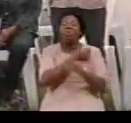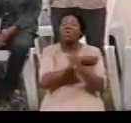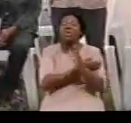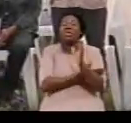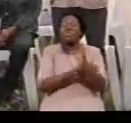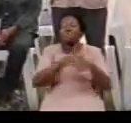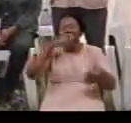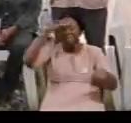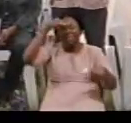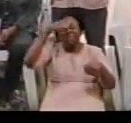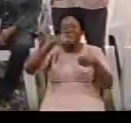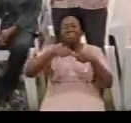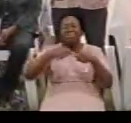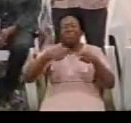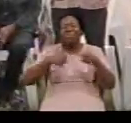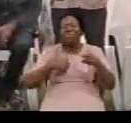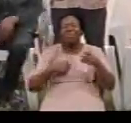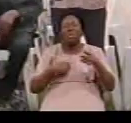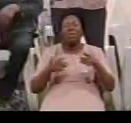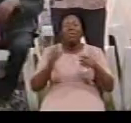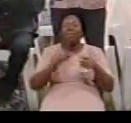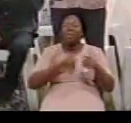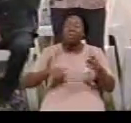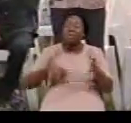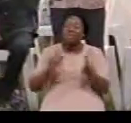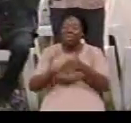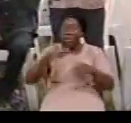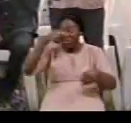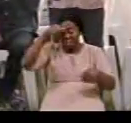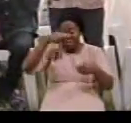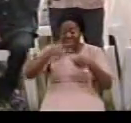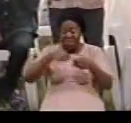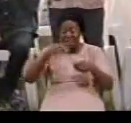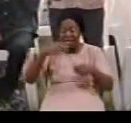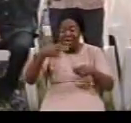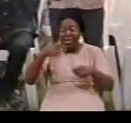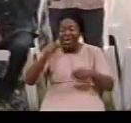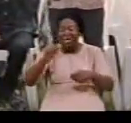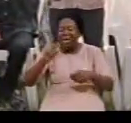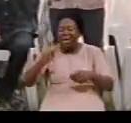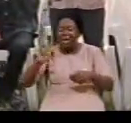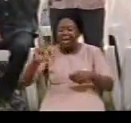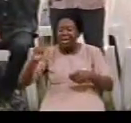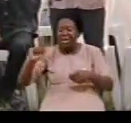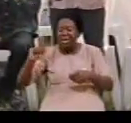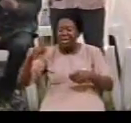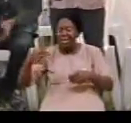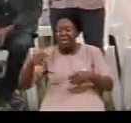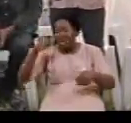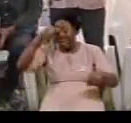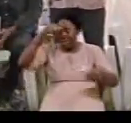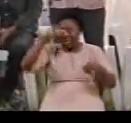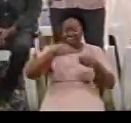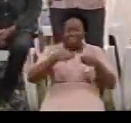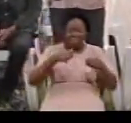me. The God that remember Hannah. Remember me. Remember